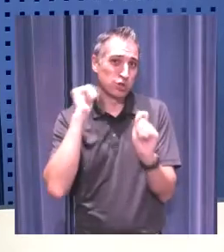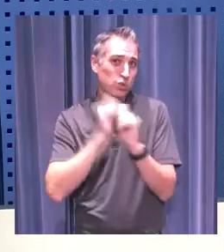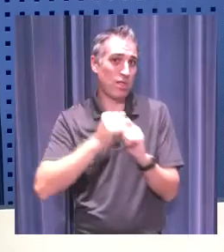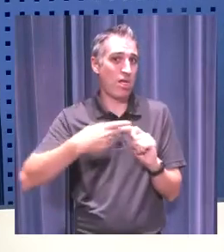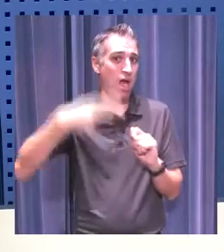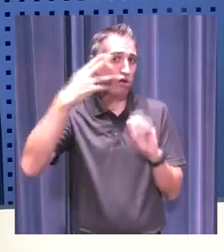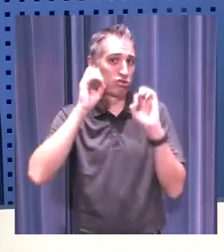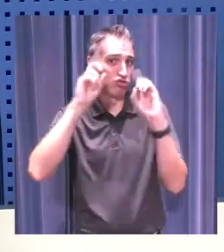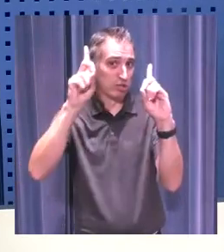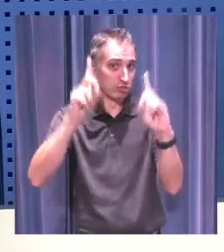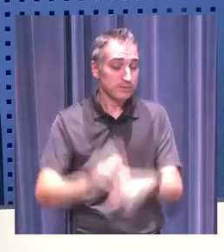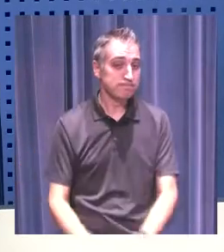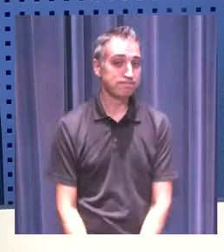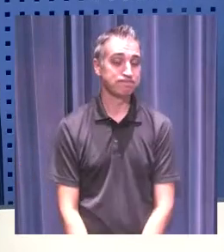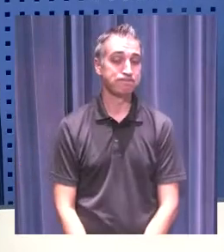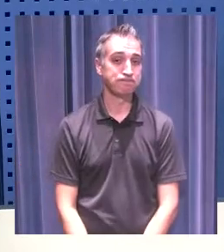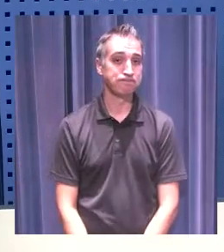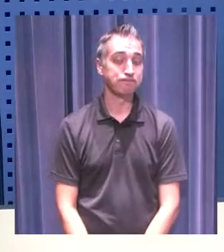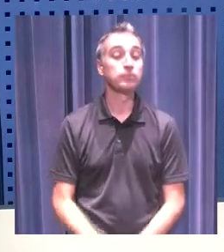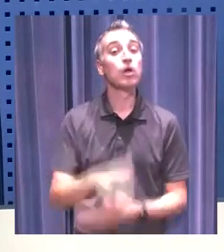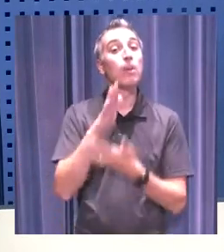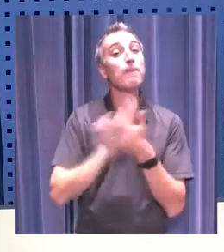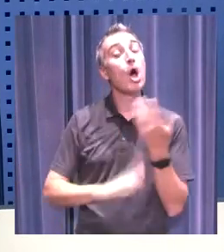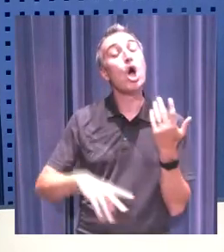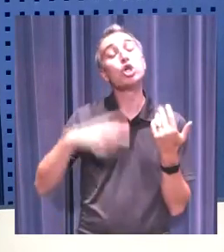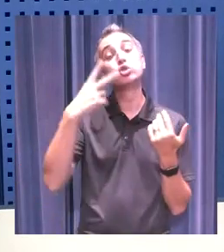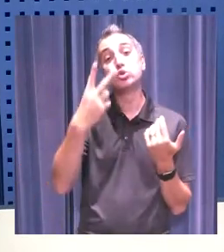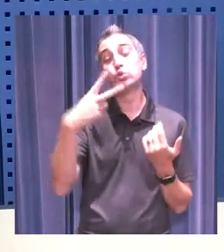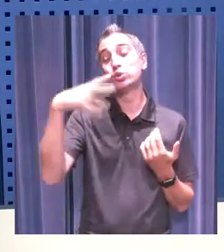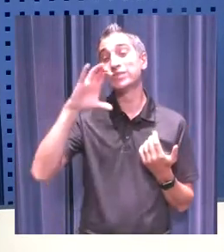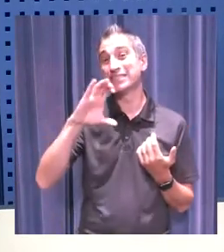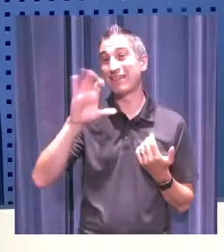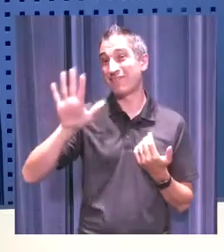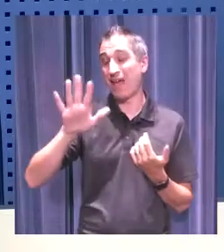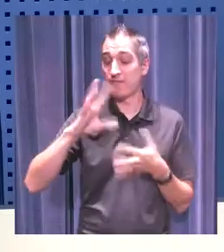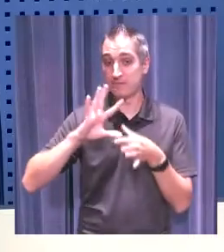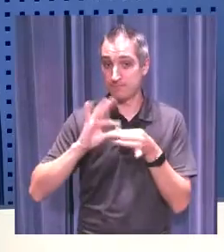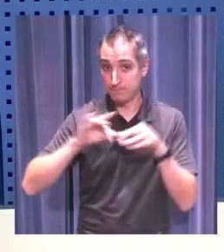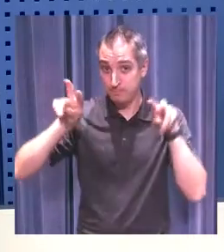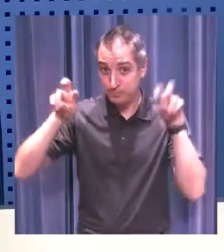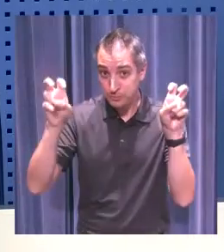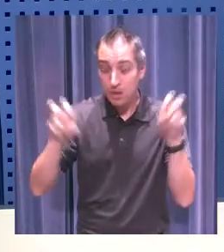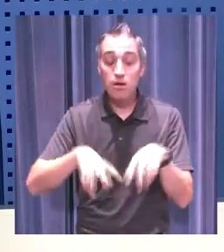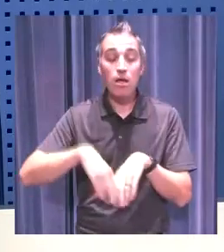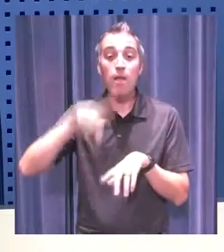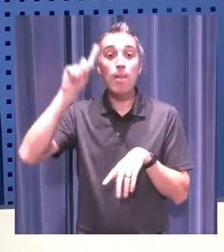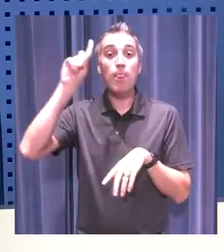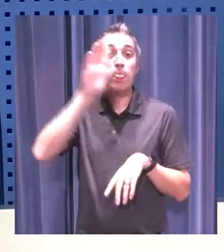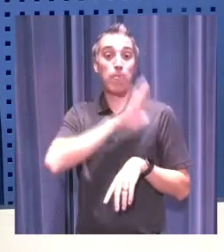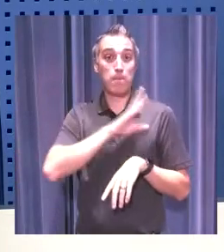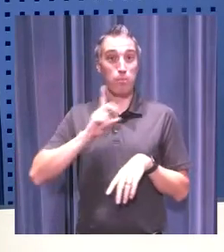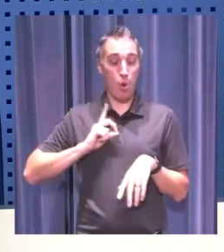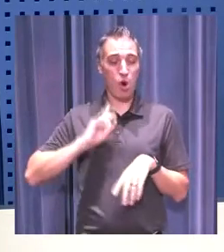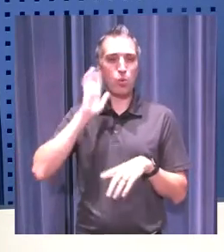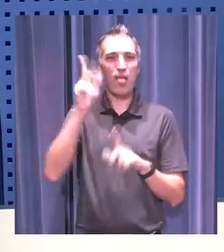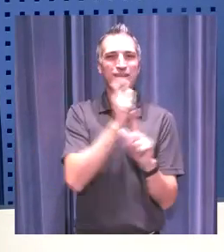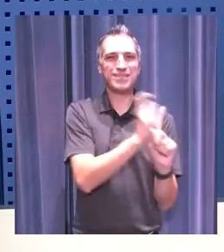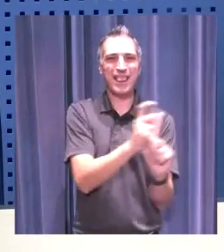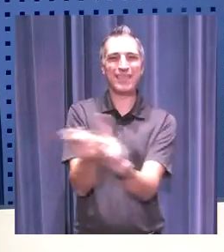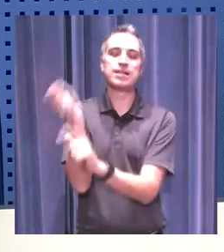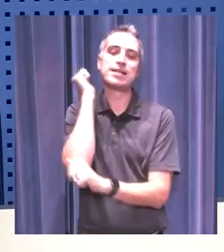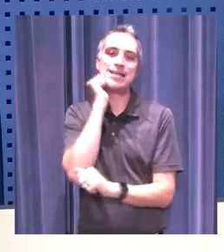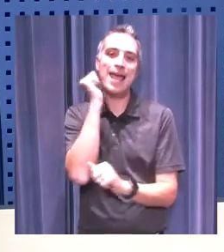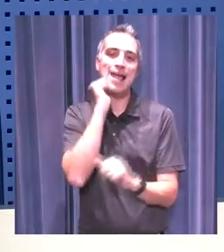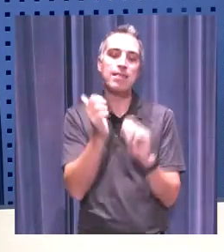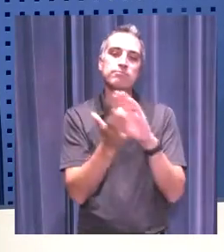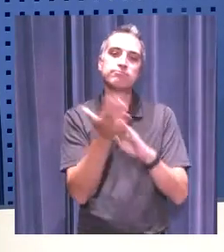education." Then Part 2C5 states, quote, "The governing board delegates day-to-day management